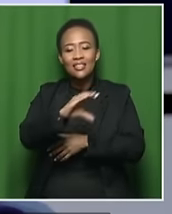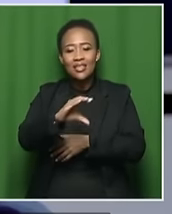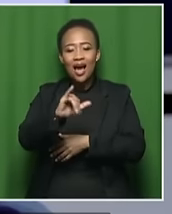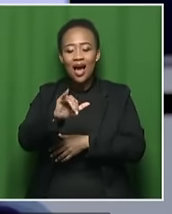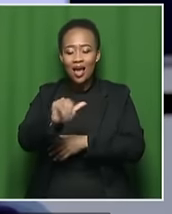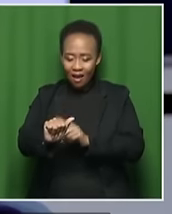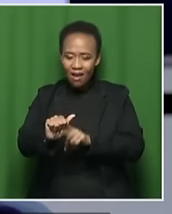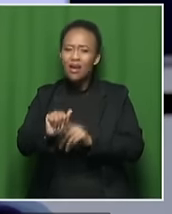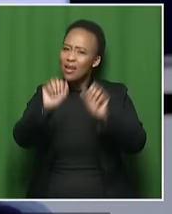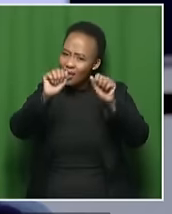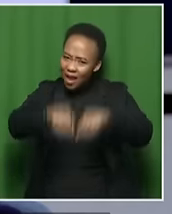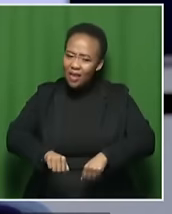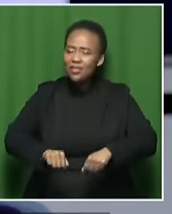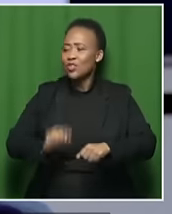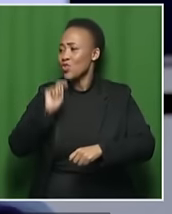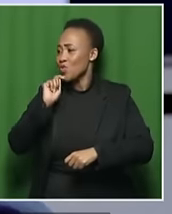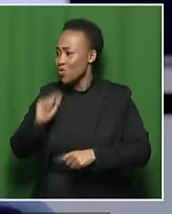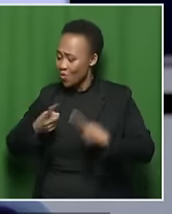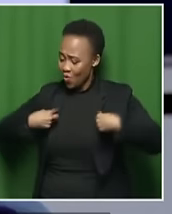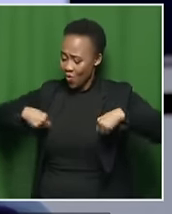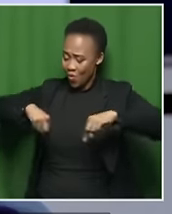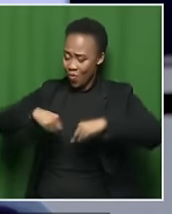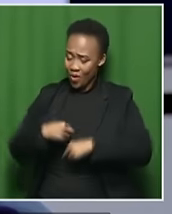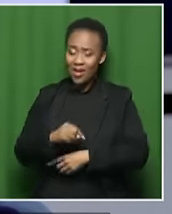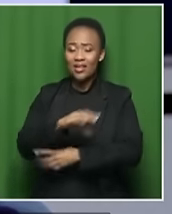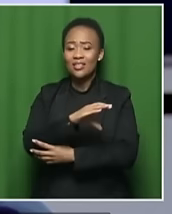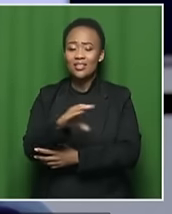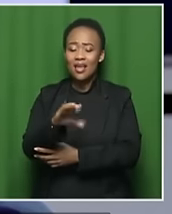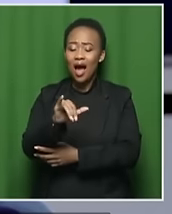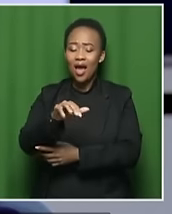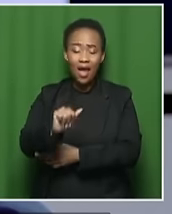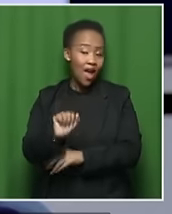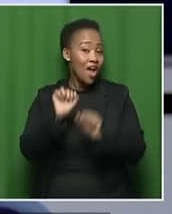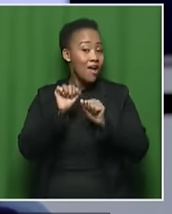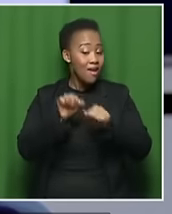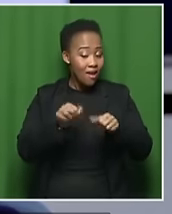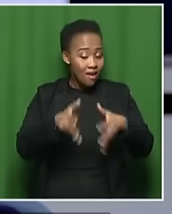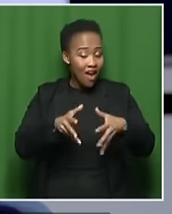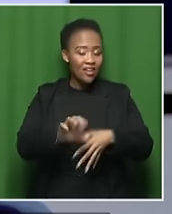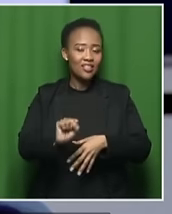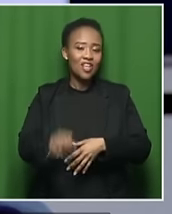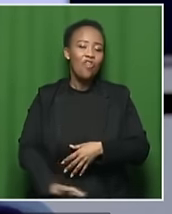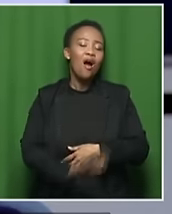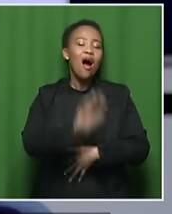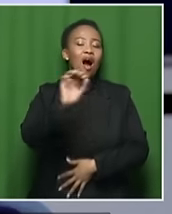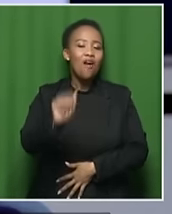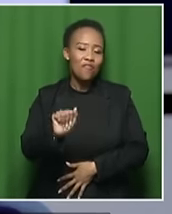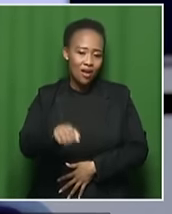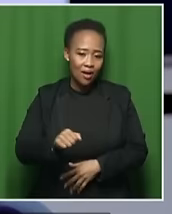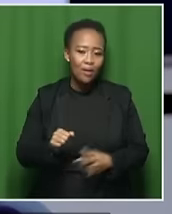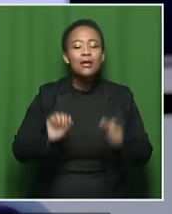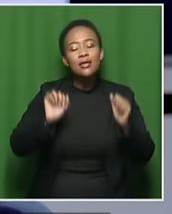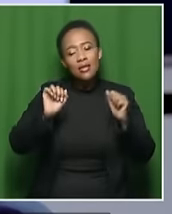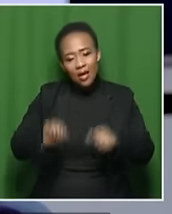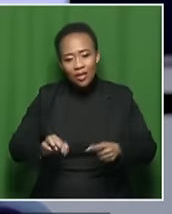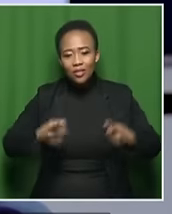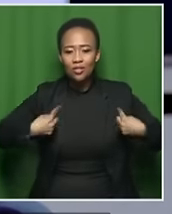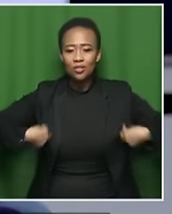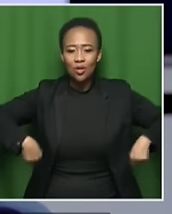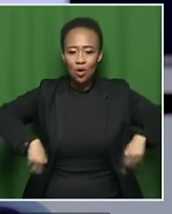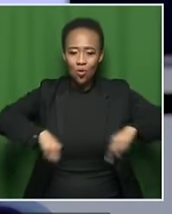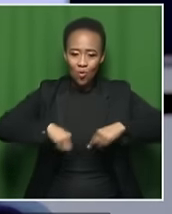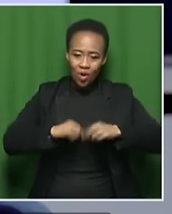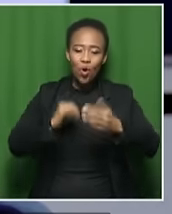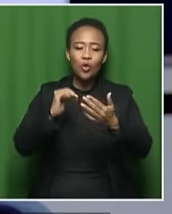Indeed we are, but of South Africa. And our emphasis on We're conservative. What is